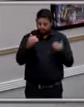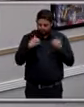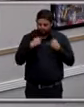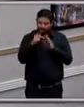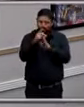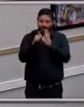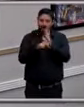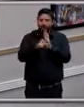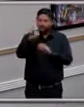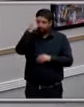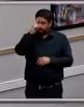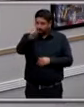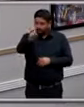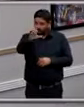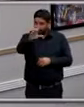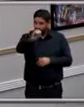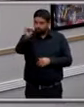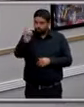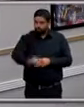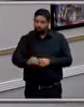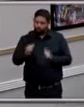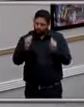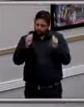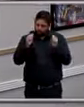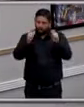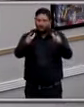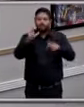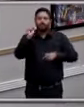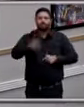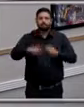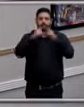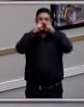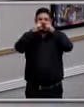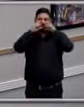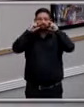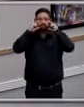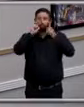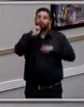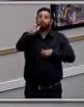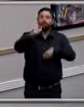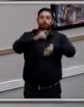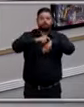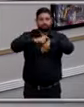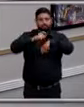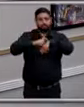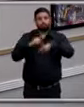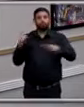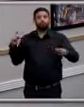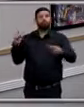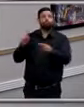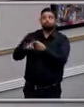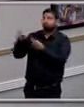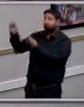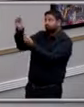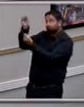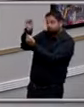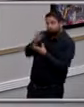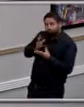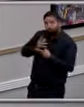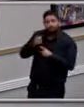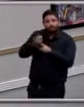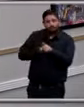for 100% mask wearing at all times. Until we receive further information